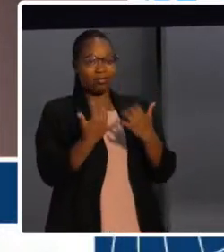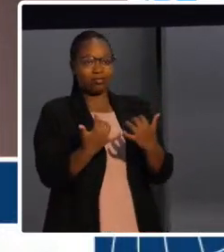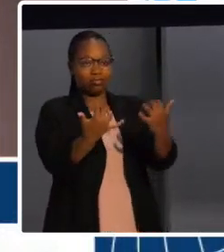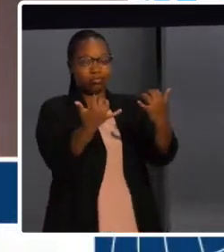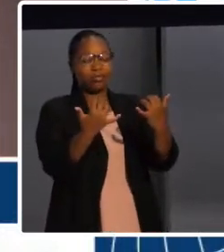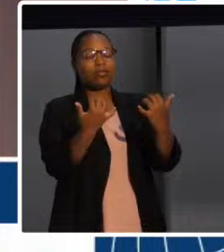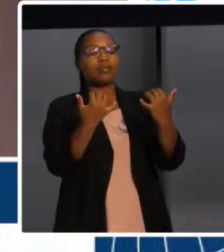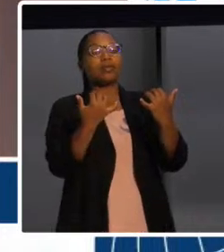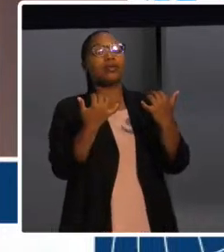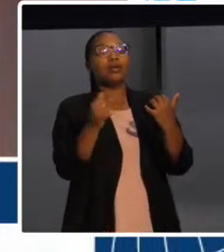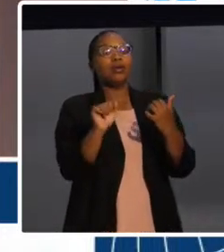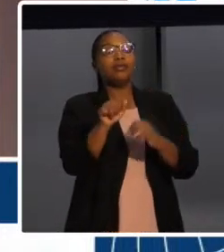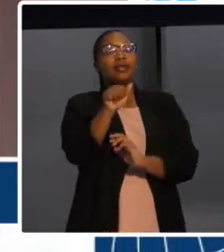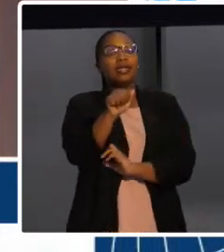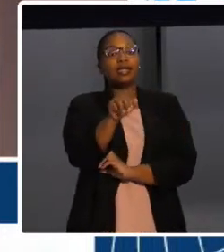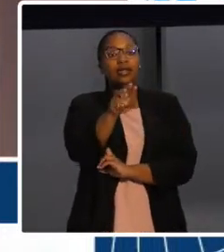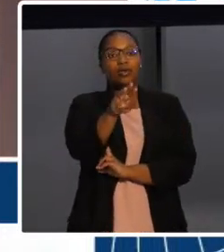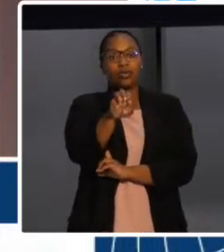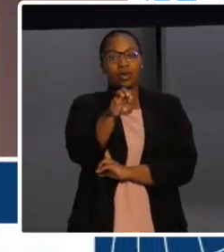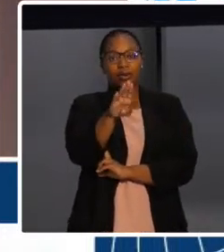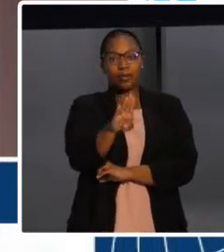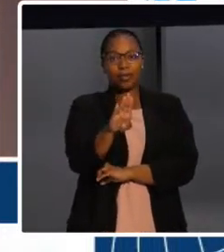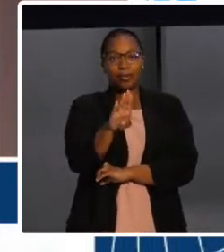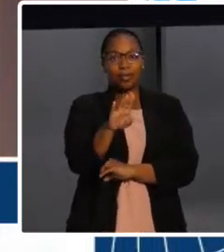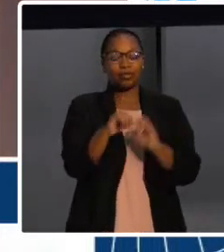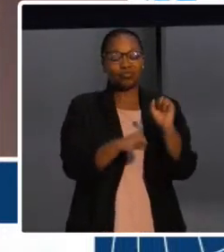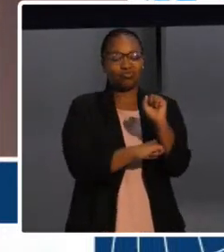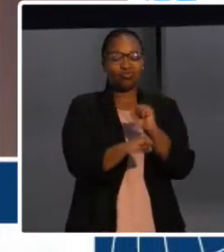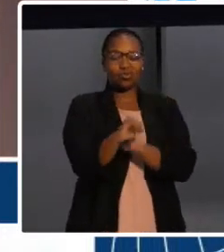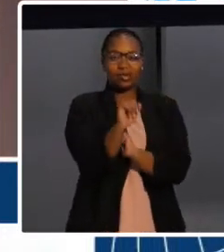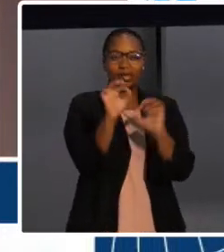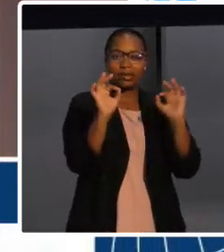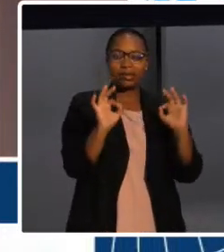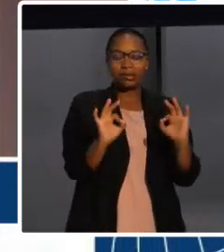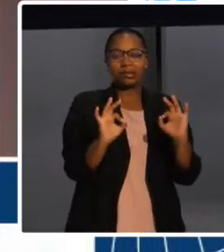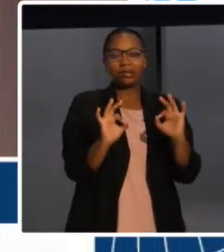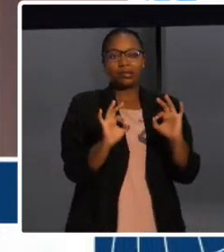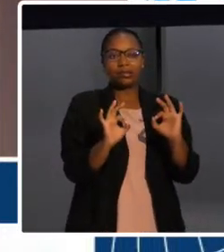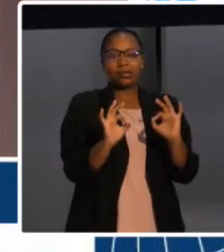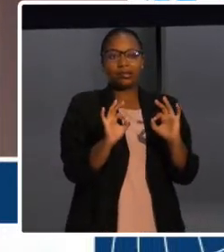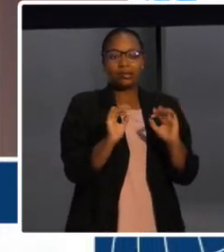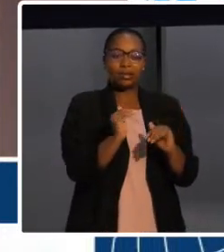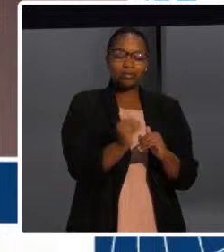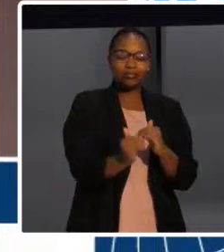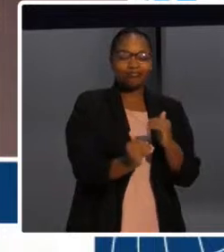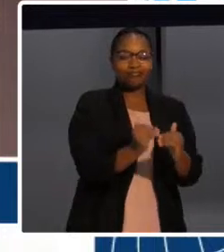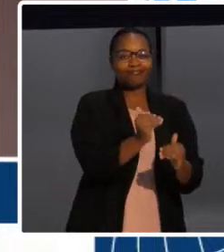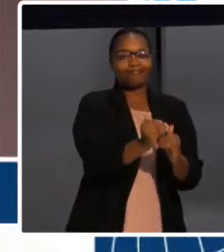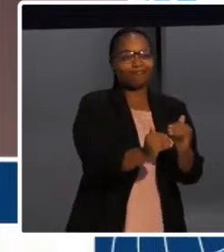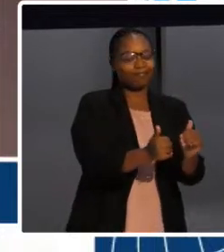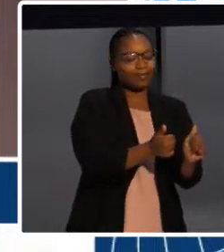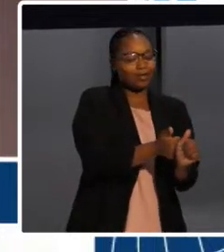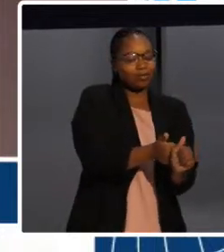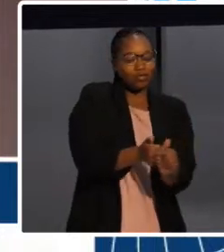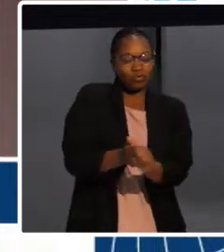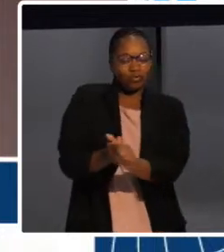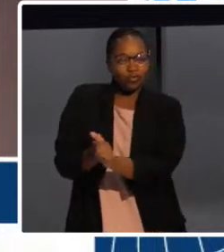AWEB is a very structured occasion, and it follows a very set